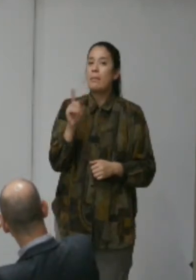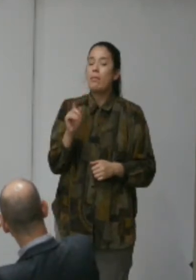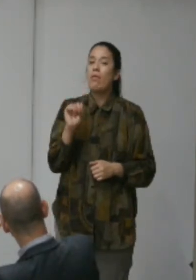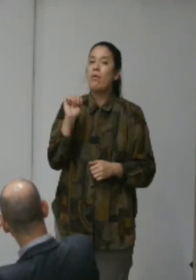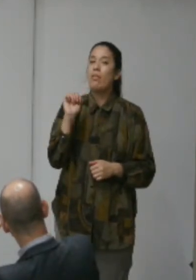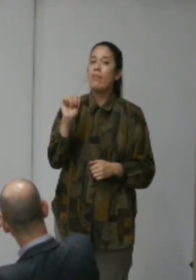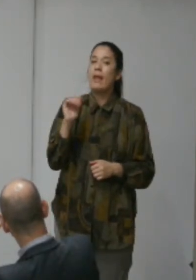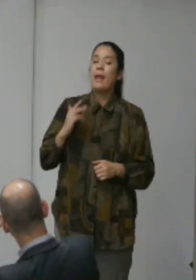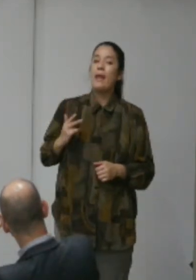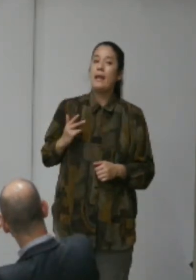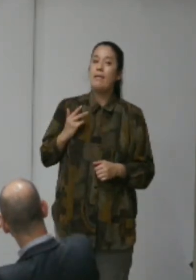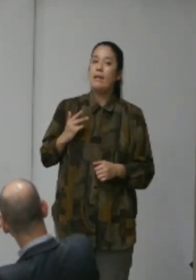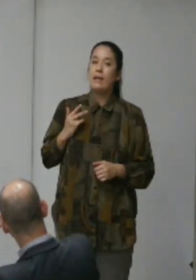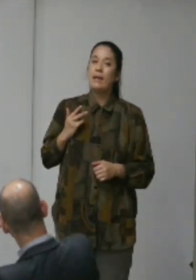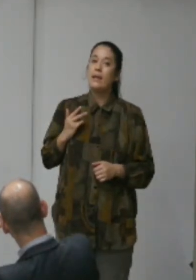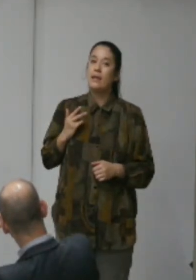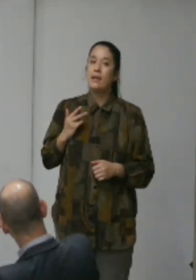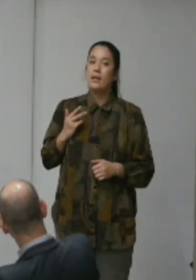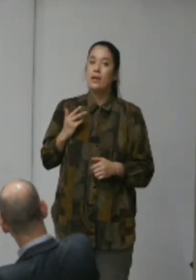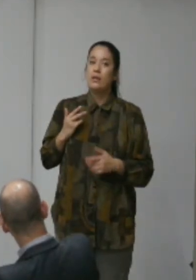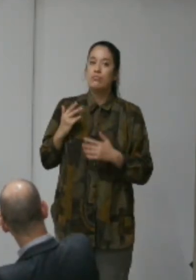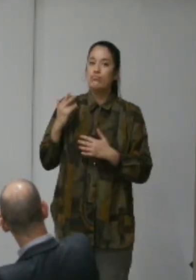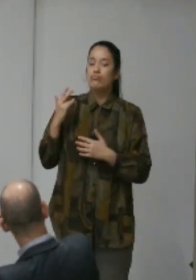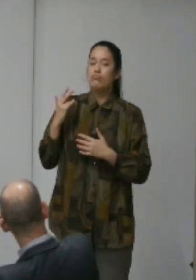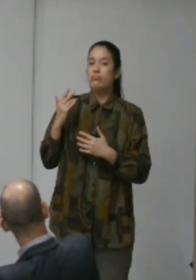mortality around birth.